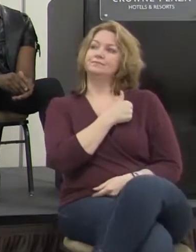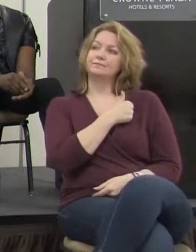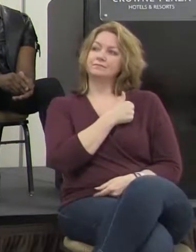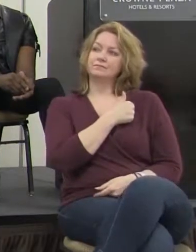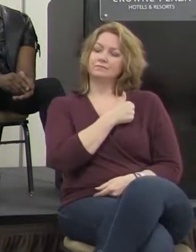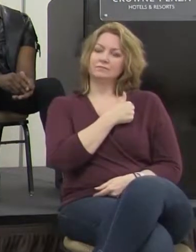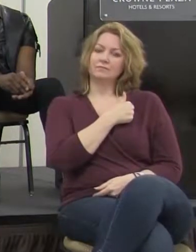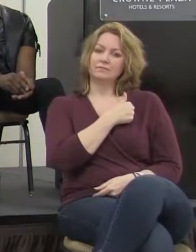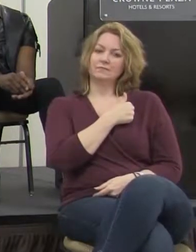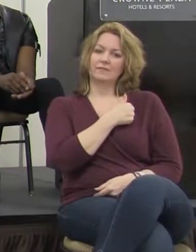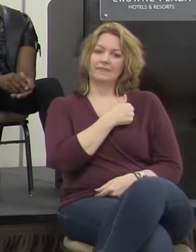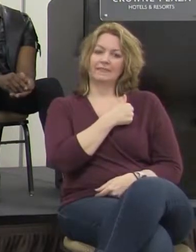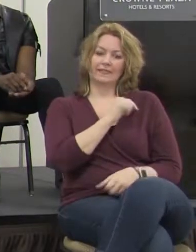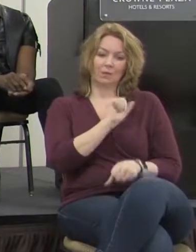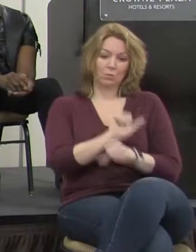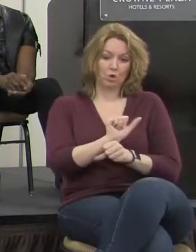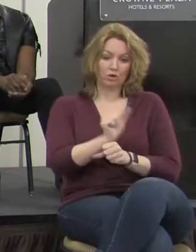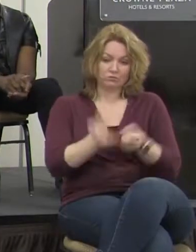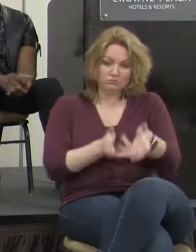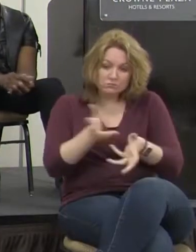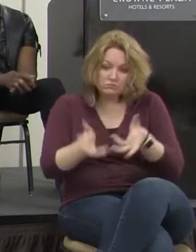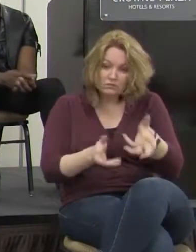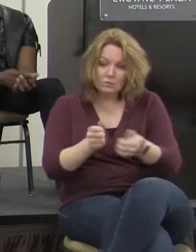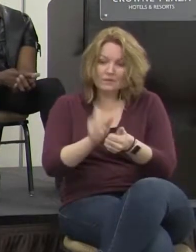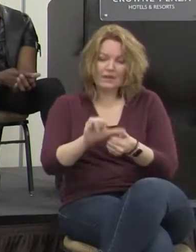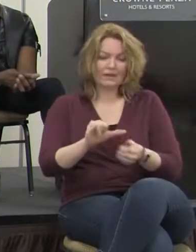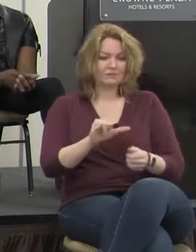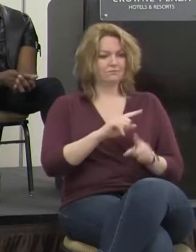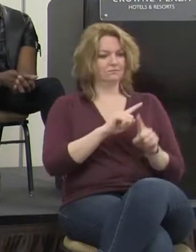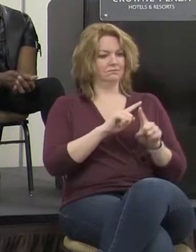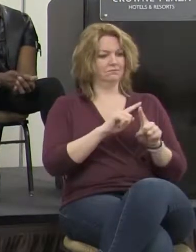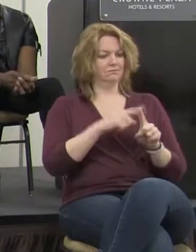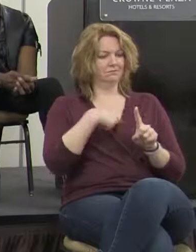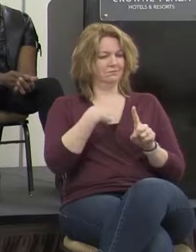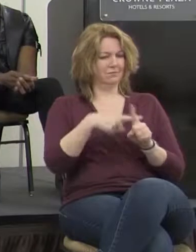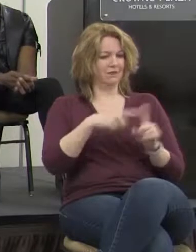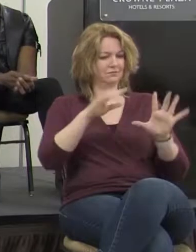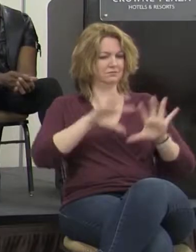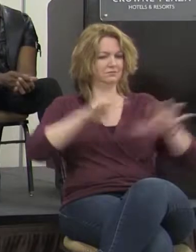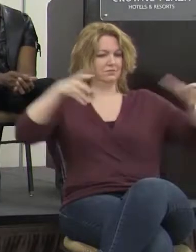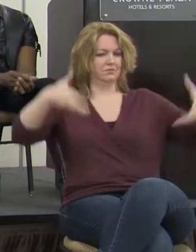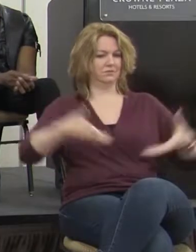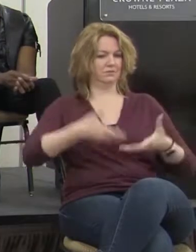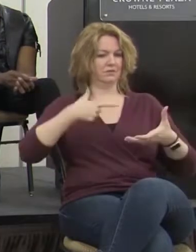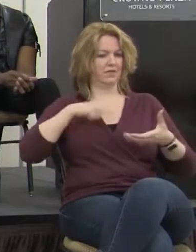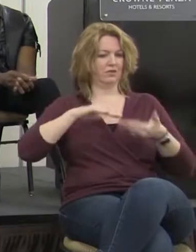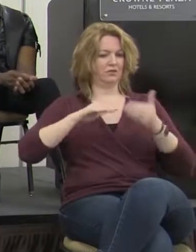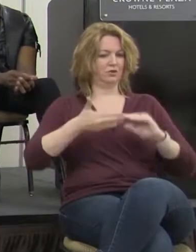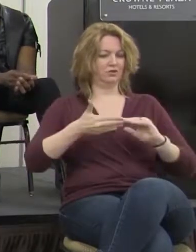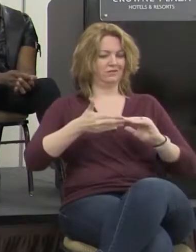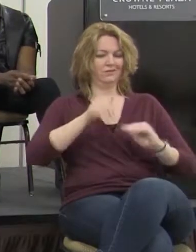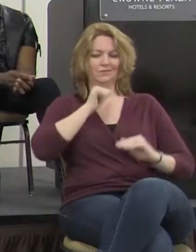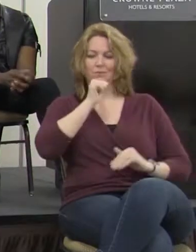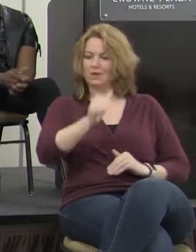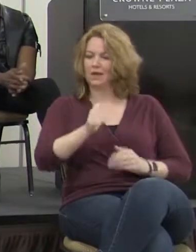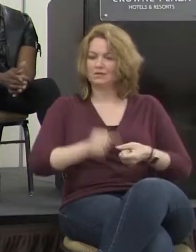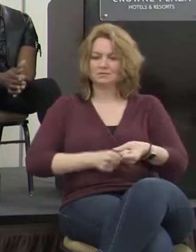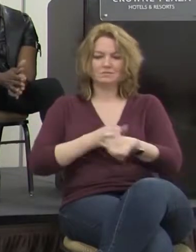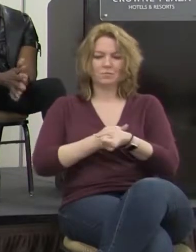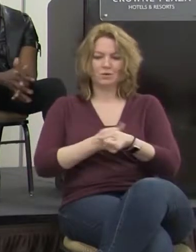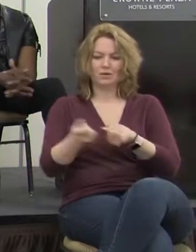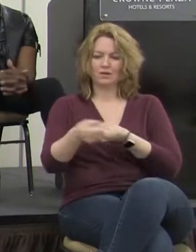energy was going to. But we're also part of the community, the leather community, and we didn't see our community giving to